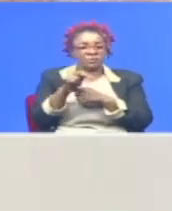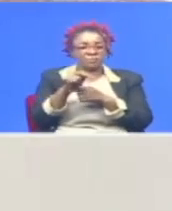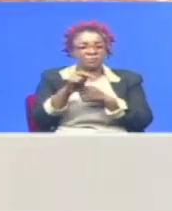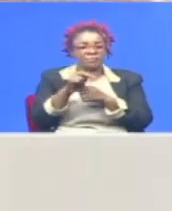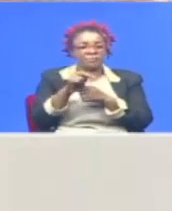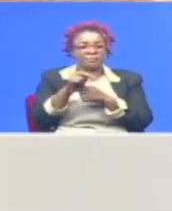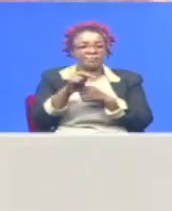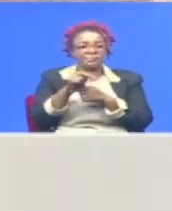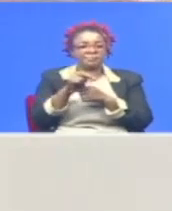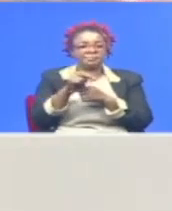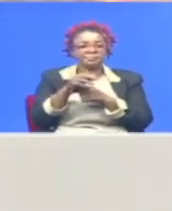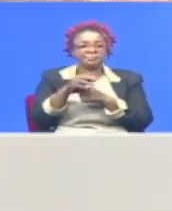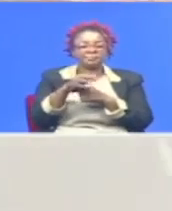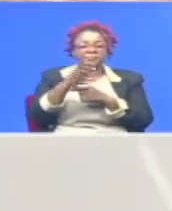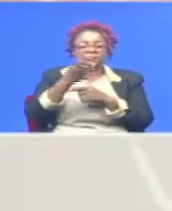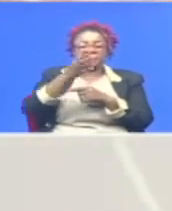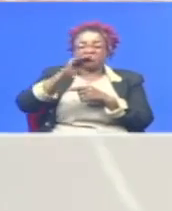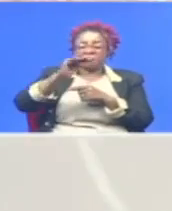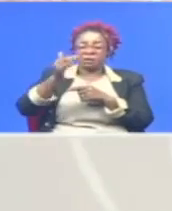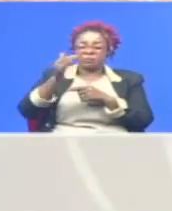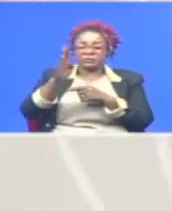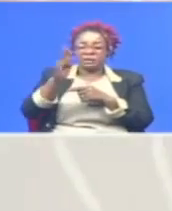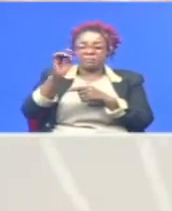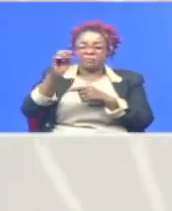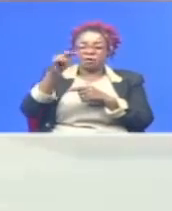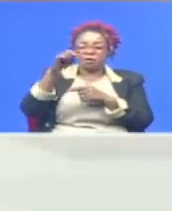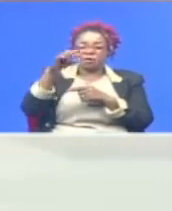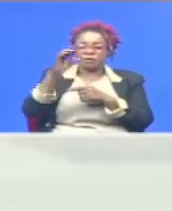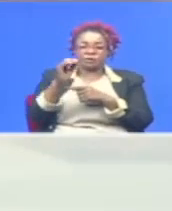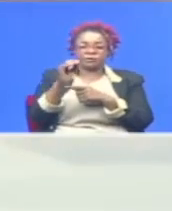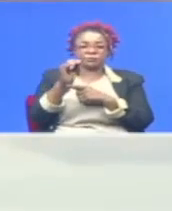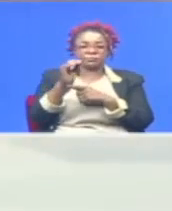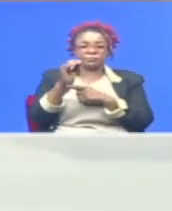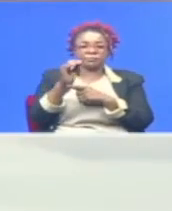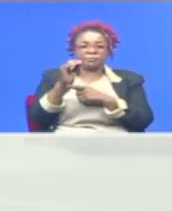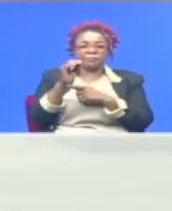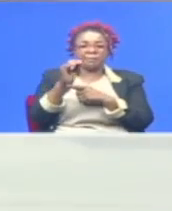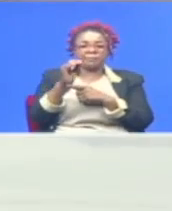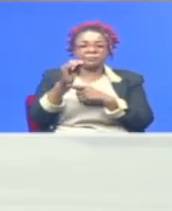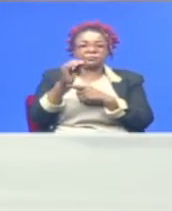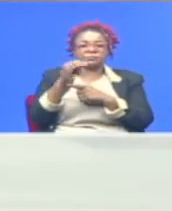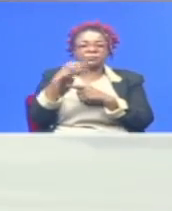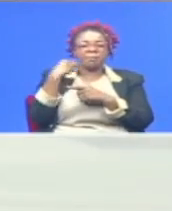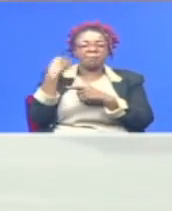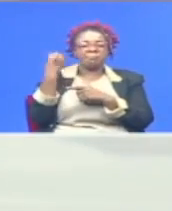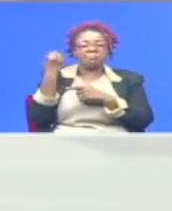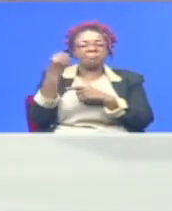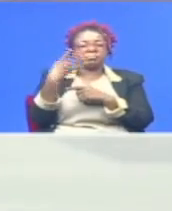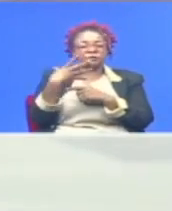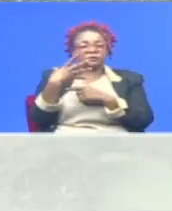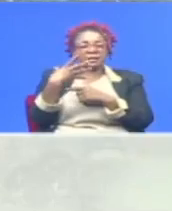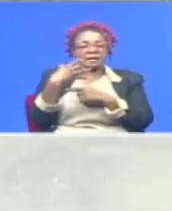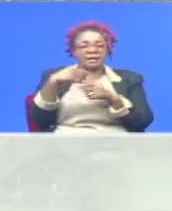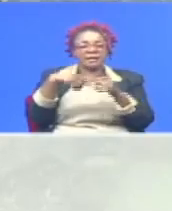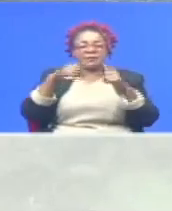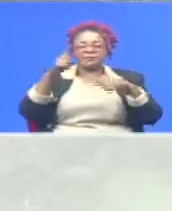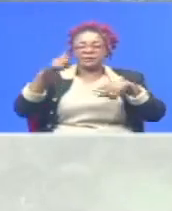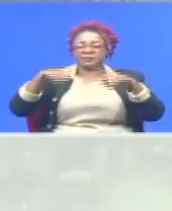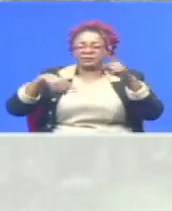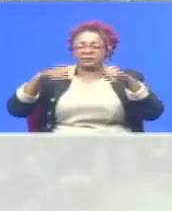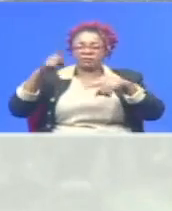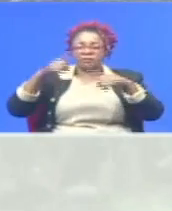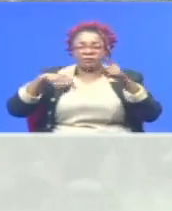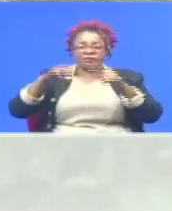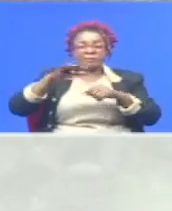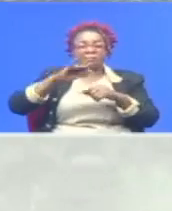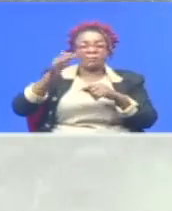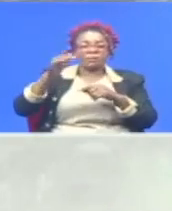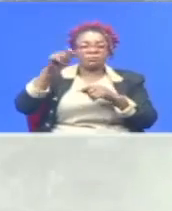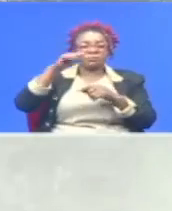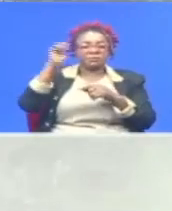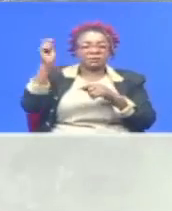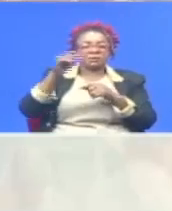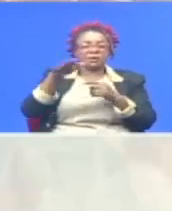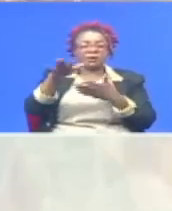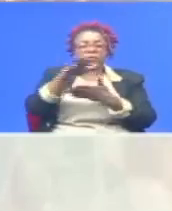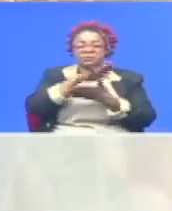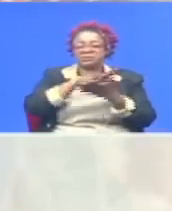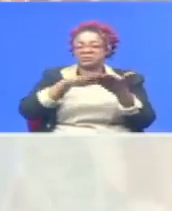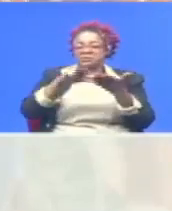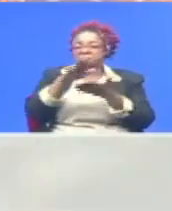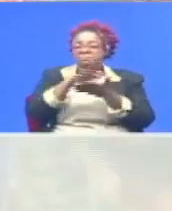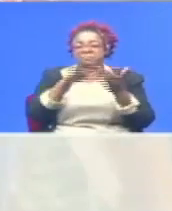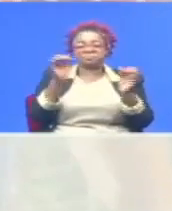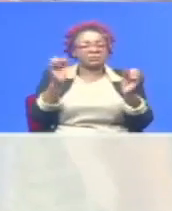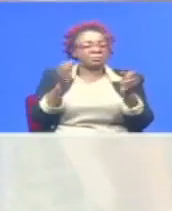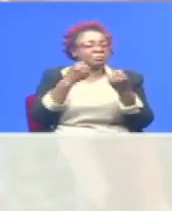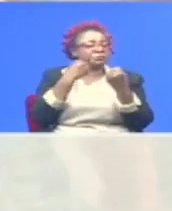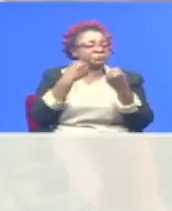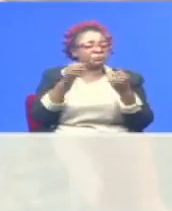The Mountain Bongo. The beauty and diversity of the Mount Kenya ecosystem would be incomplete without its